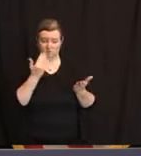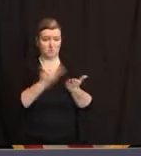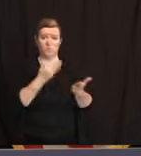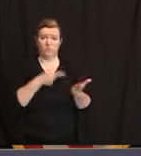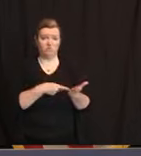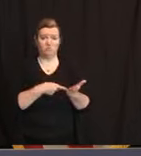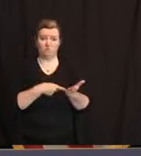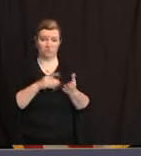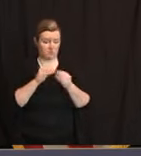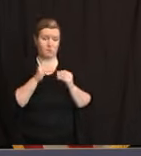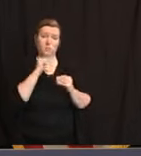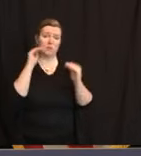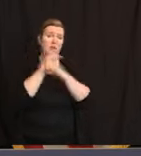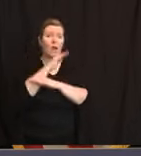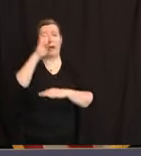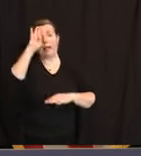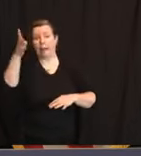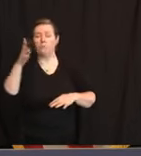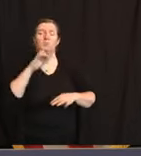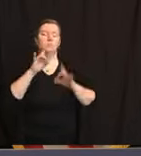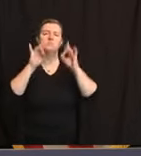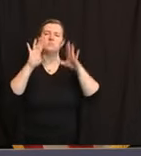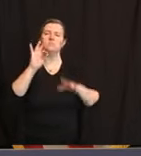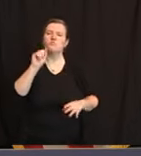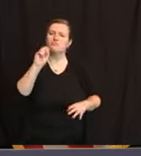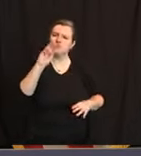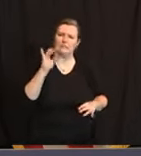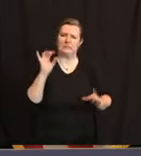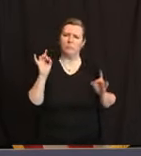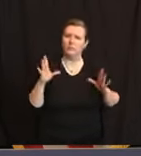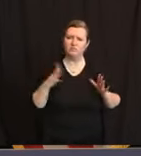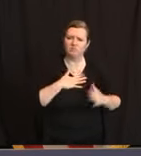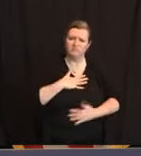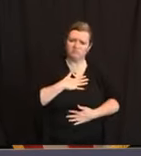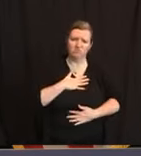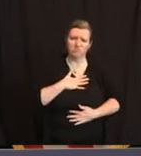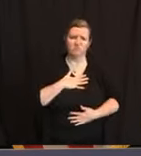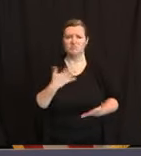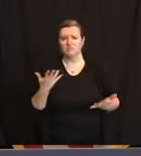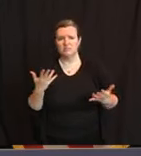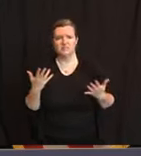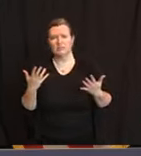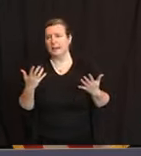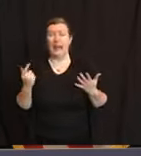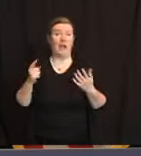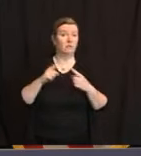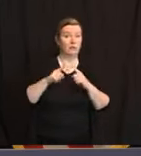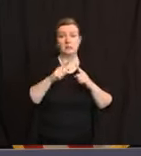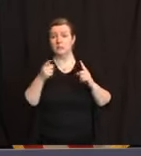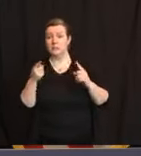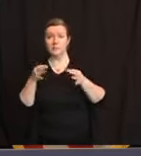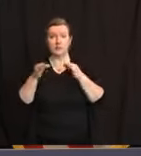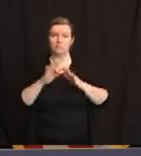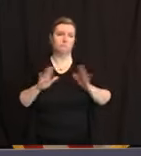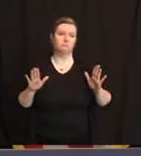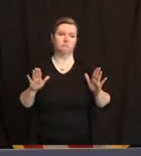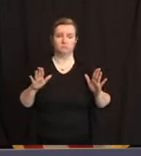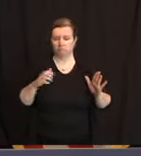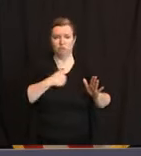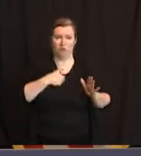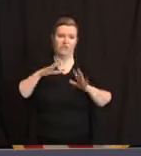overwhelming tragedy. There's just no other way to put that. And I speak every day to families who have lost loved ones, and they are